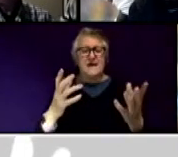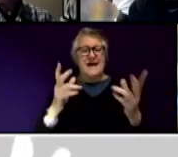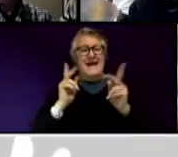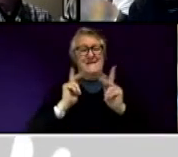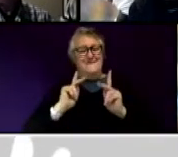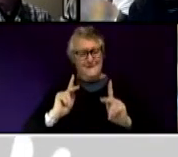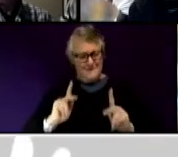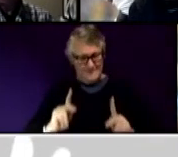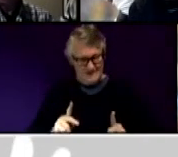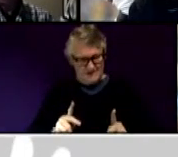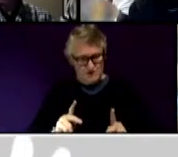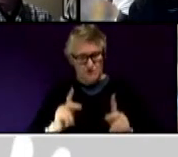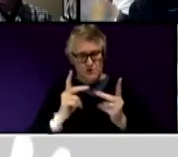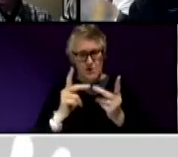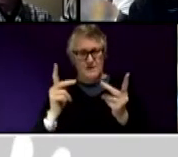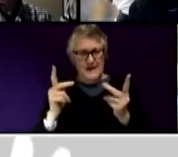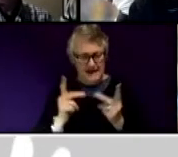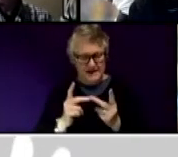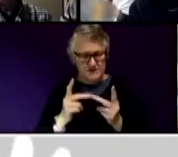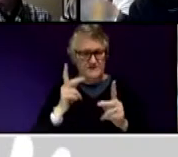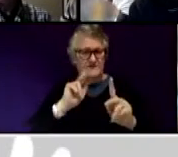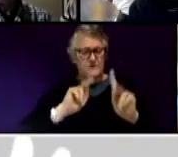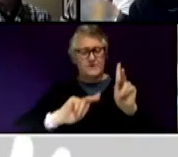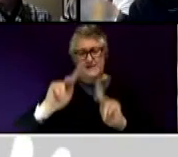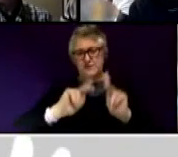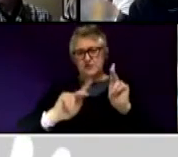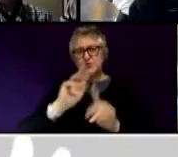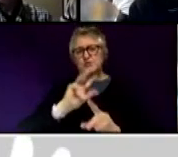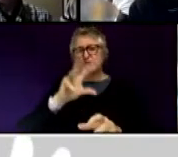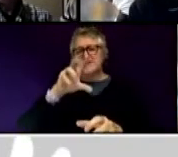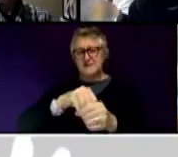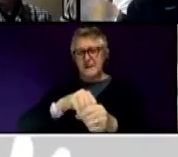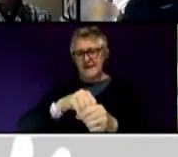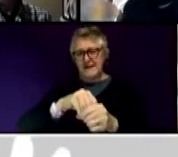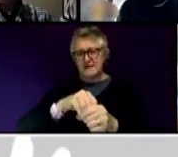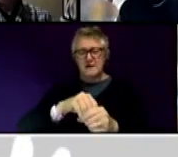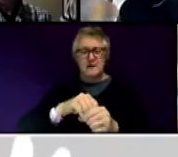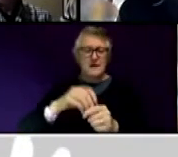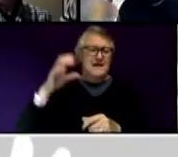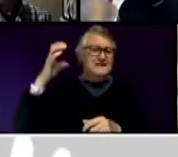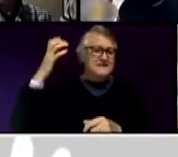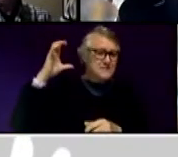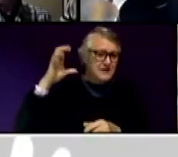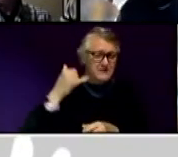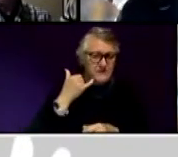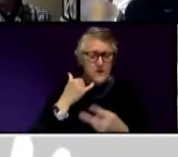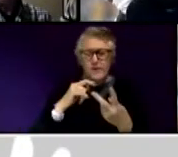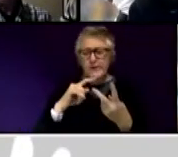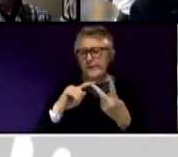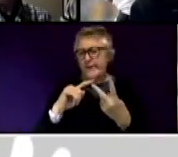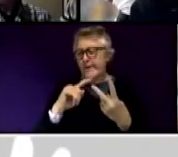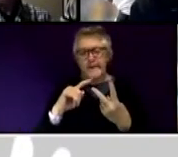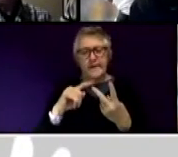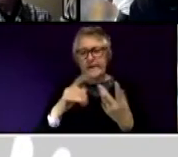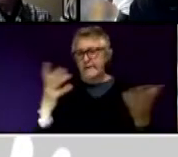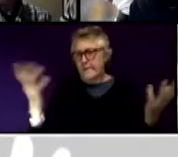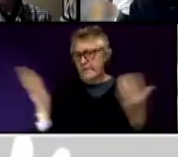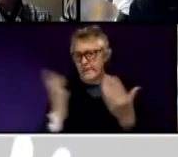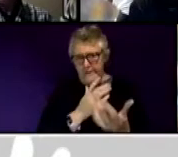participate, speakerphone, computer, et cetera. We will work with staff in January to ensure PCCEP is able to comply with this